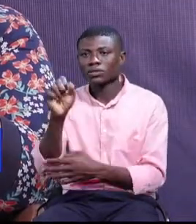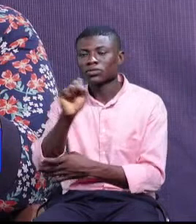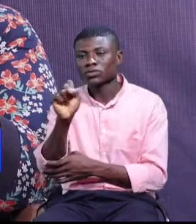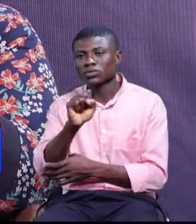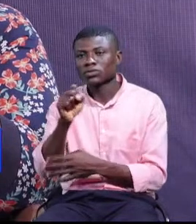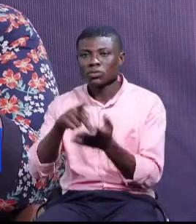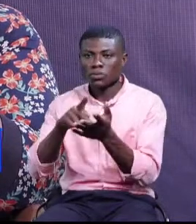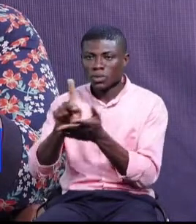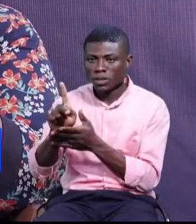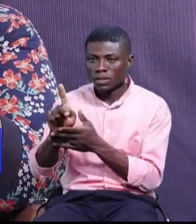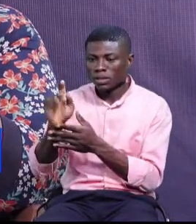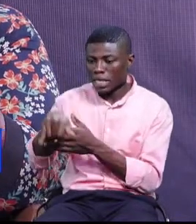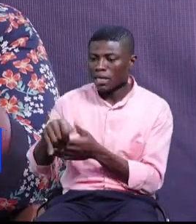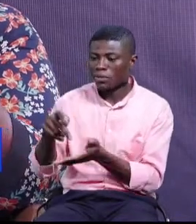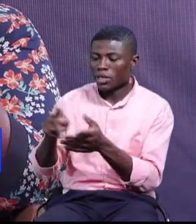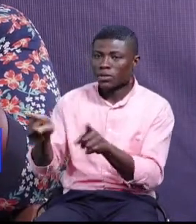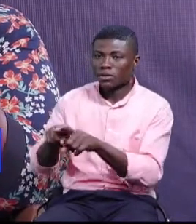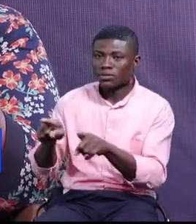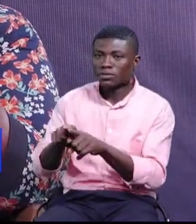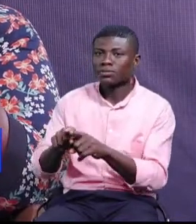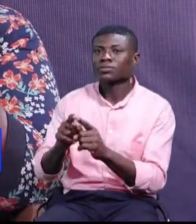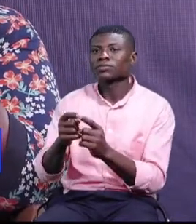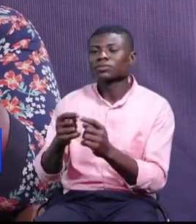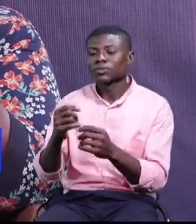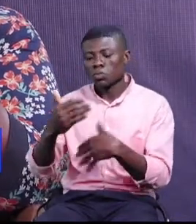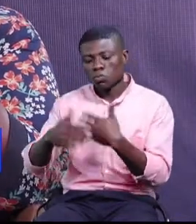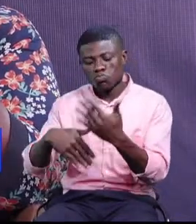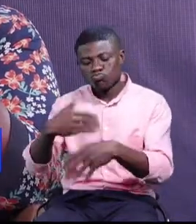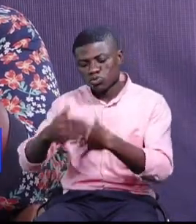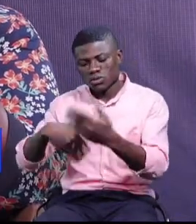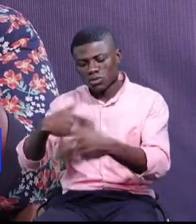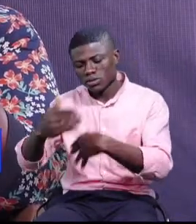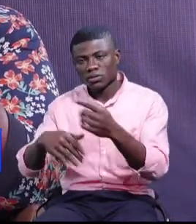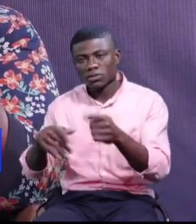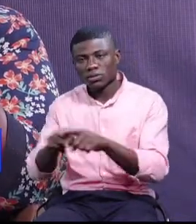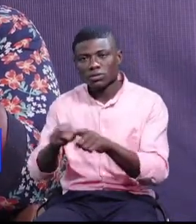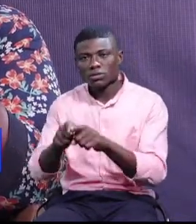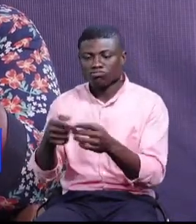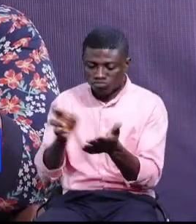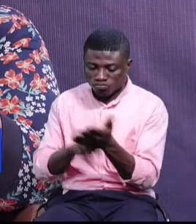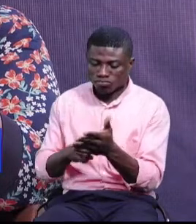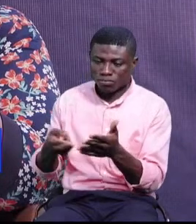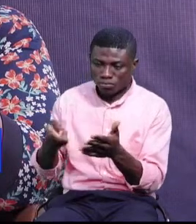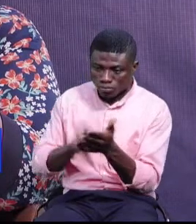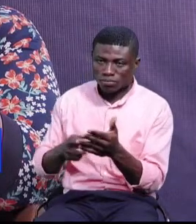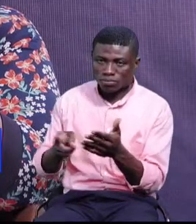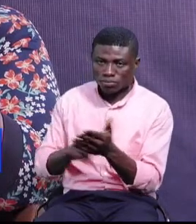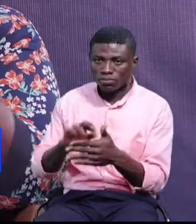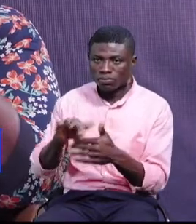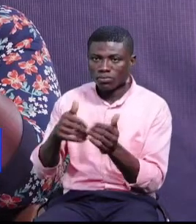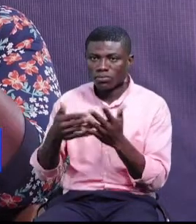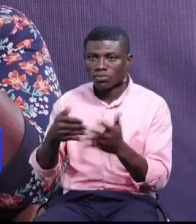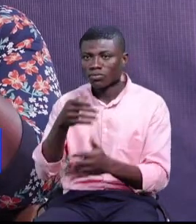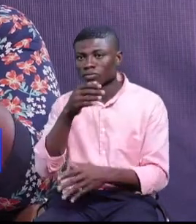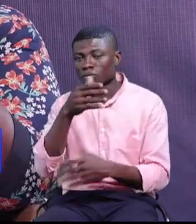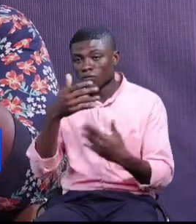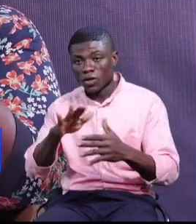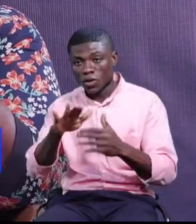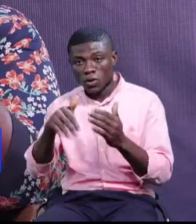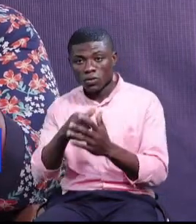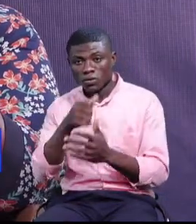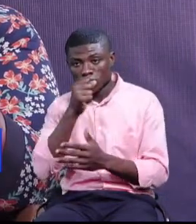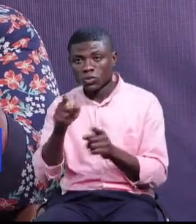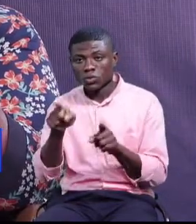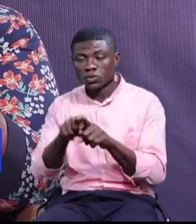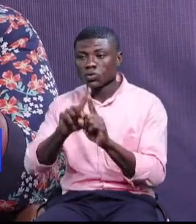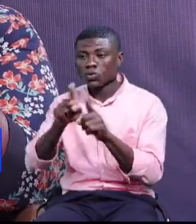You pay that, and then you go through the processes and register. After that, you make sure you go to